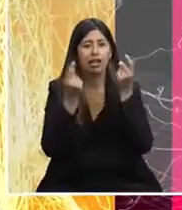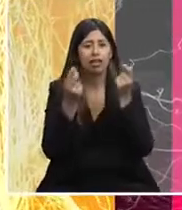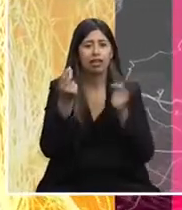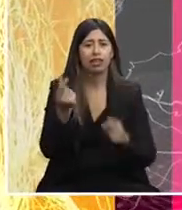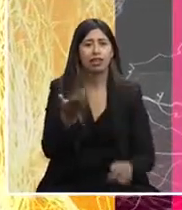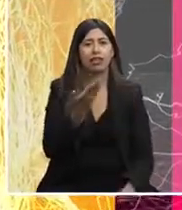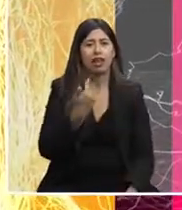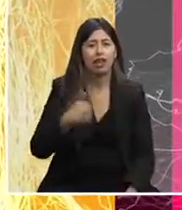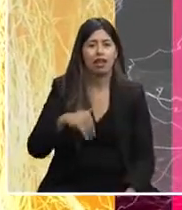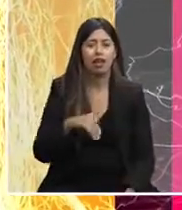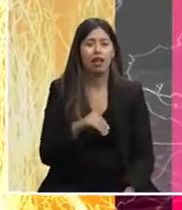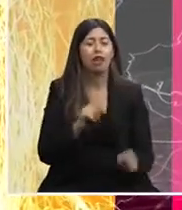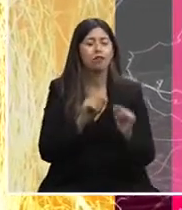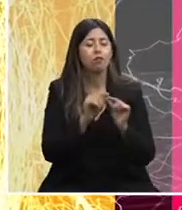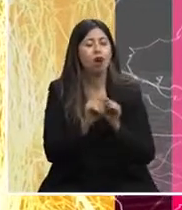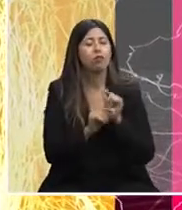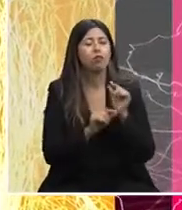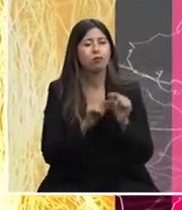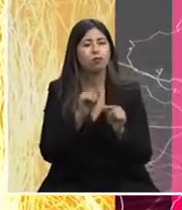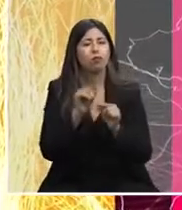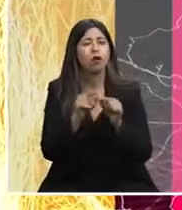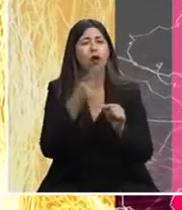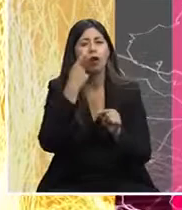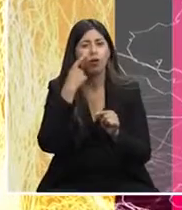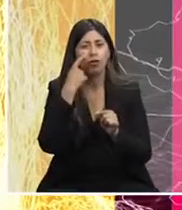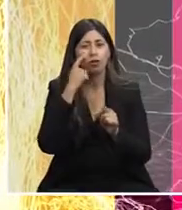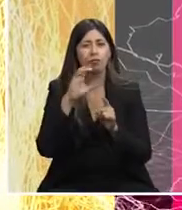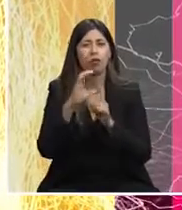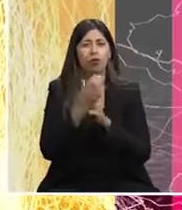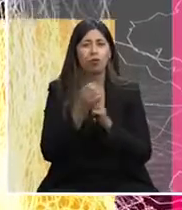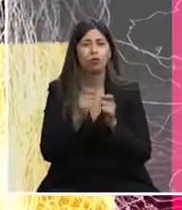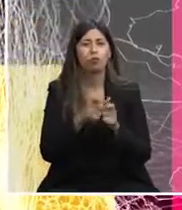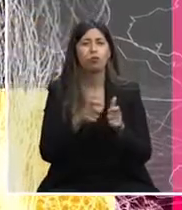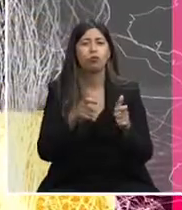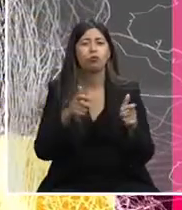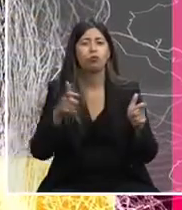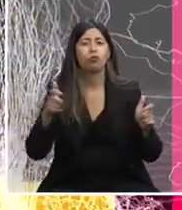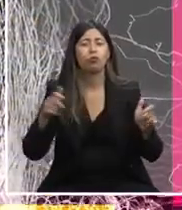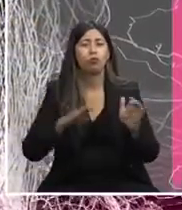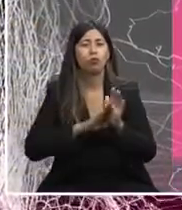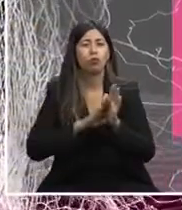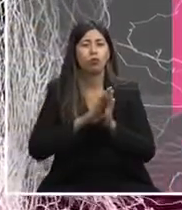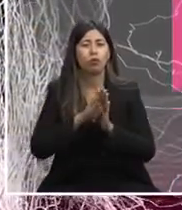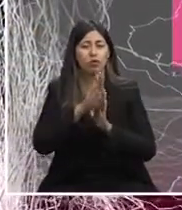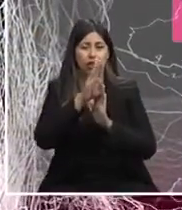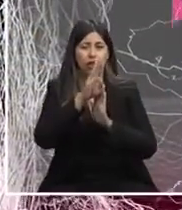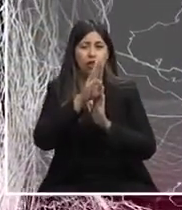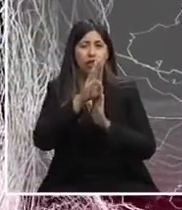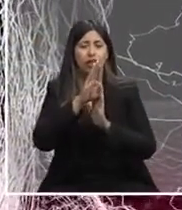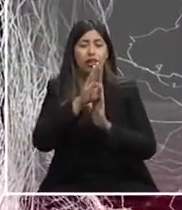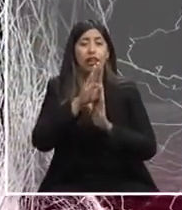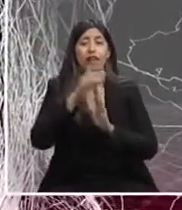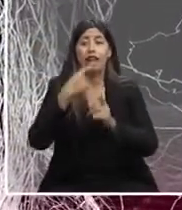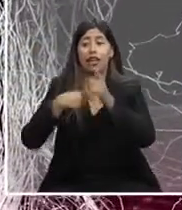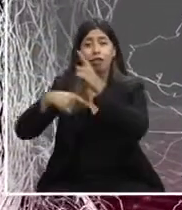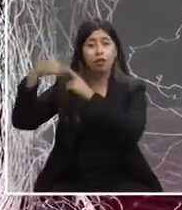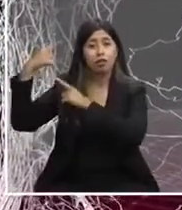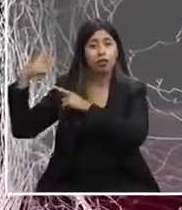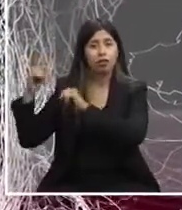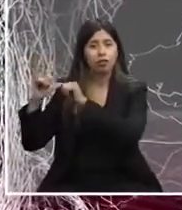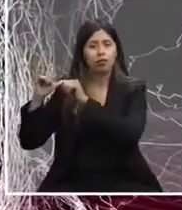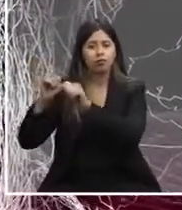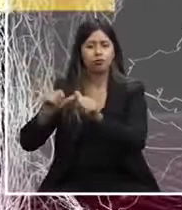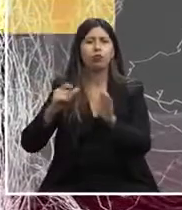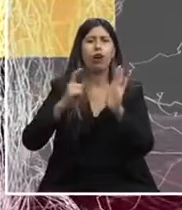culture grew. At several points in humanity's long history, there's been a great transition, a change in